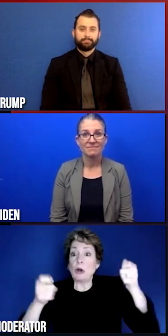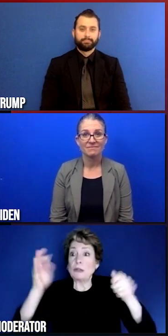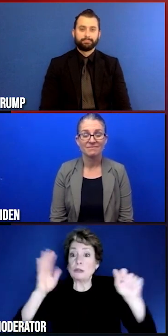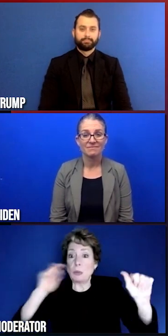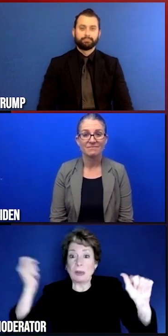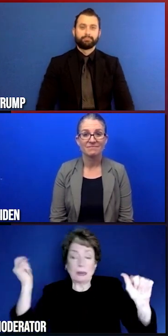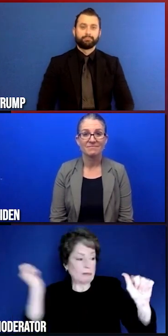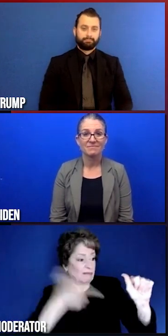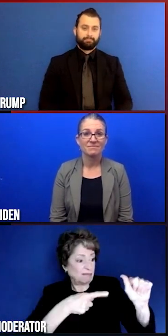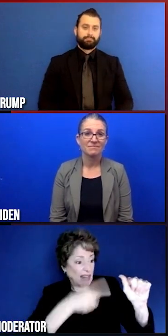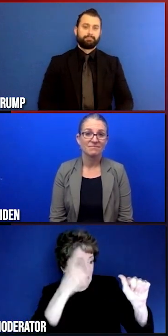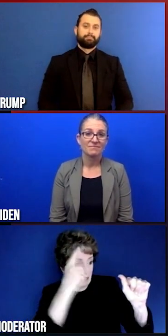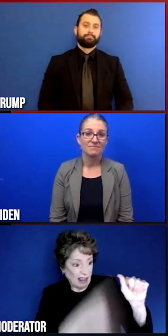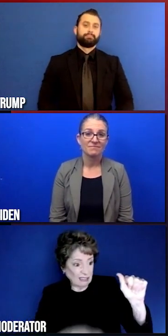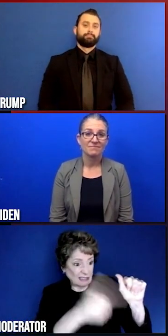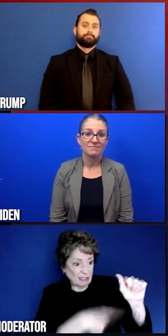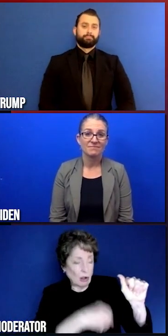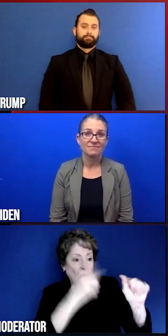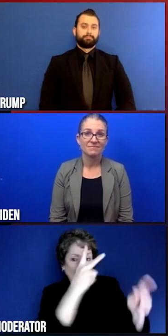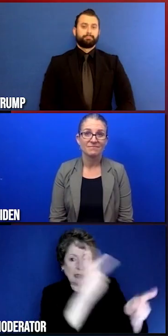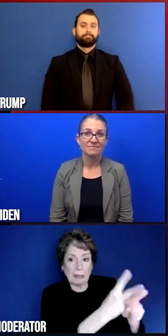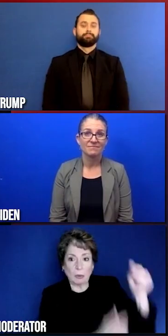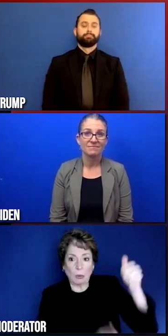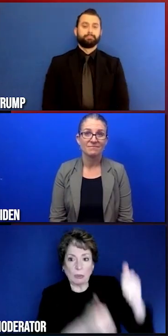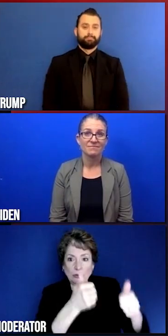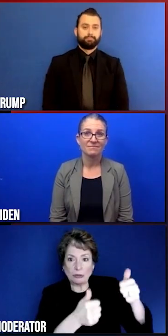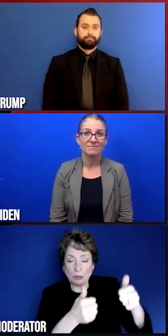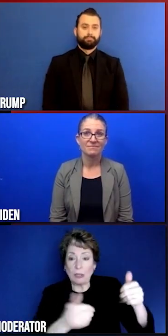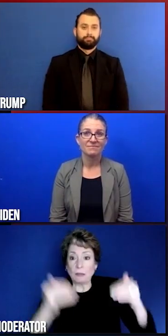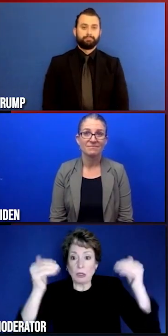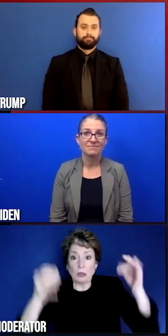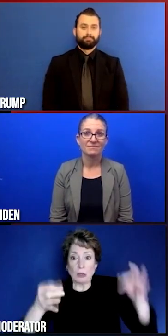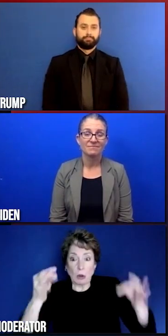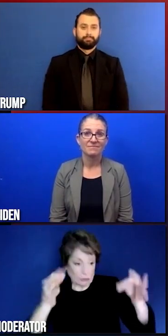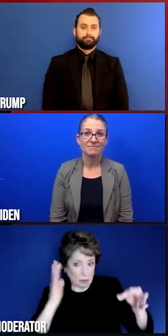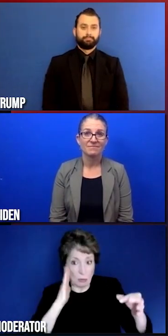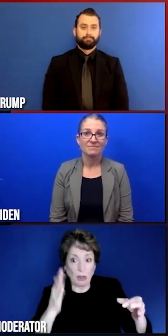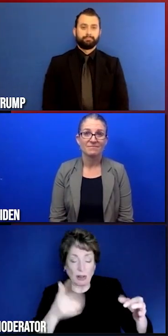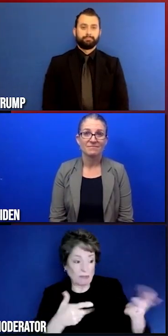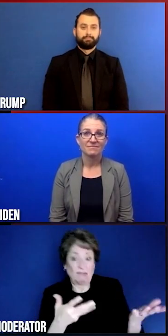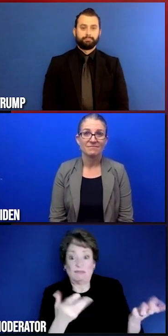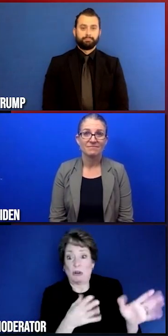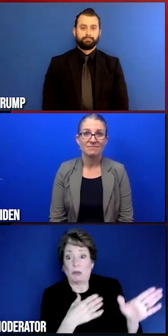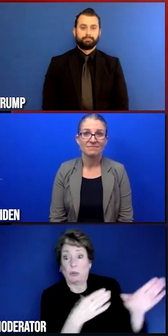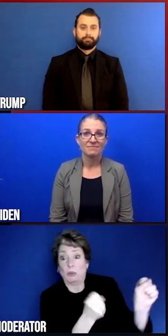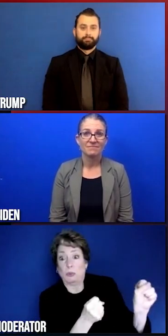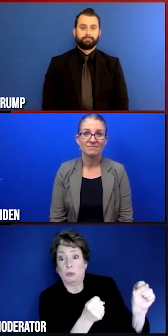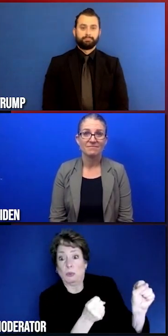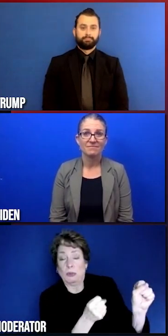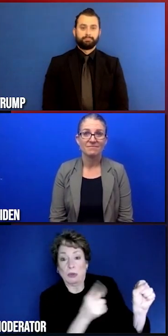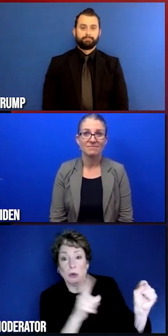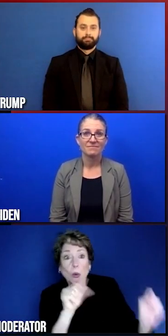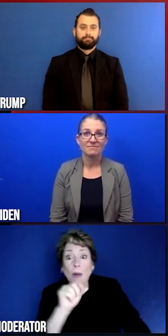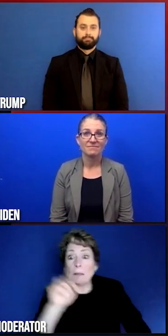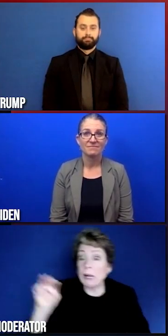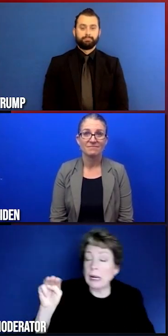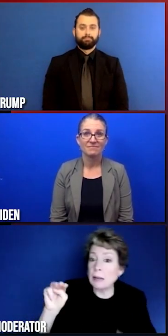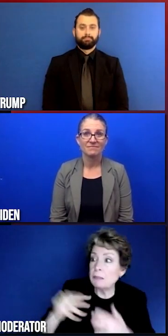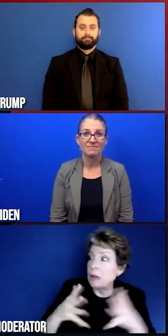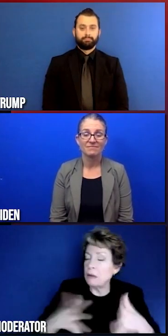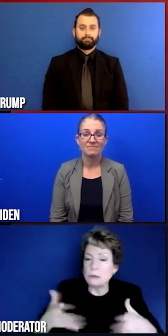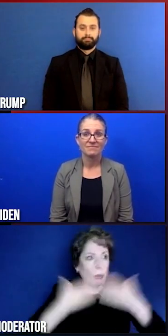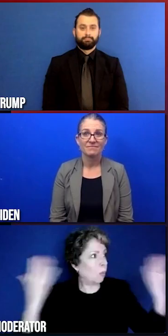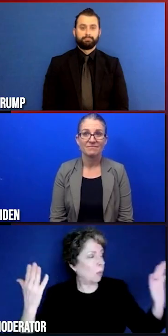does overturn that law, those 20 million Americans could lose their health insurance almost overnight. So what would you do if those people have their